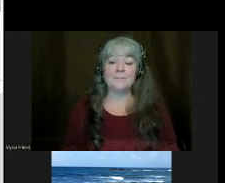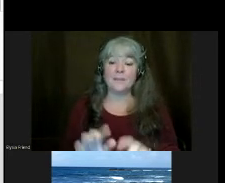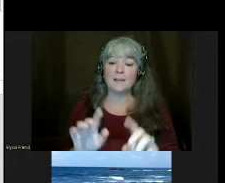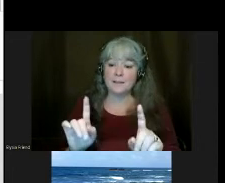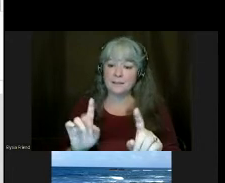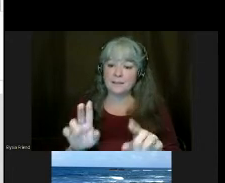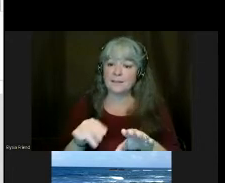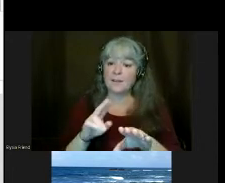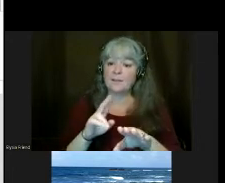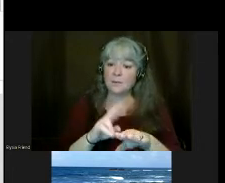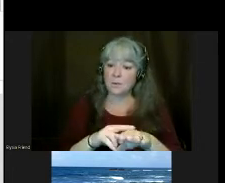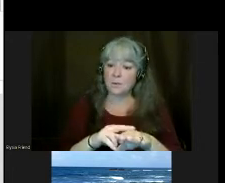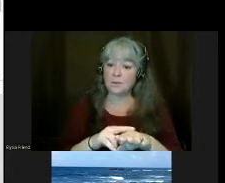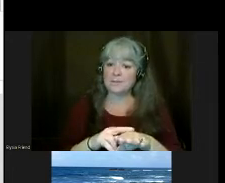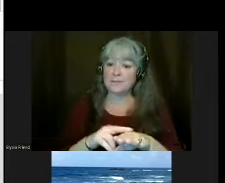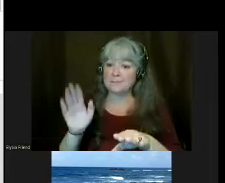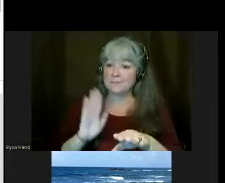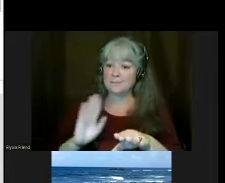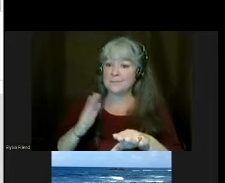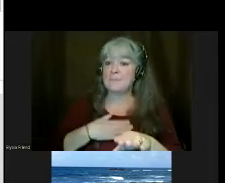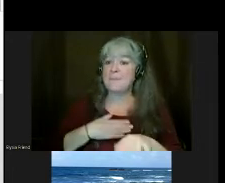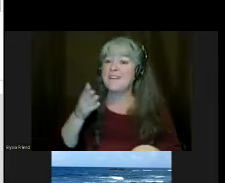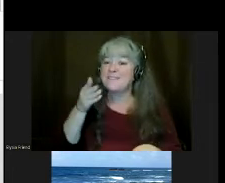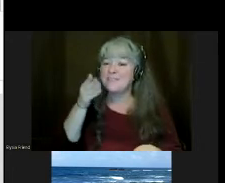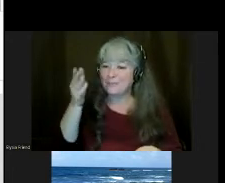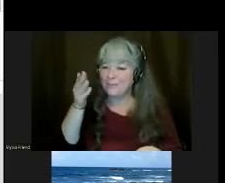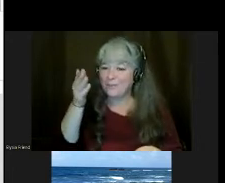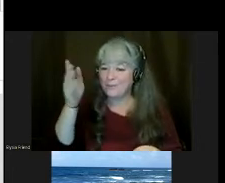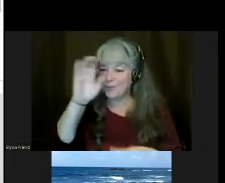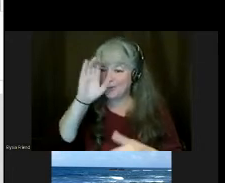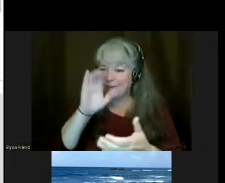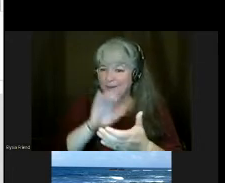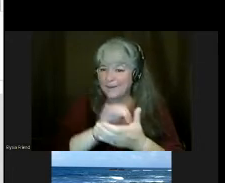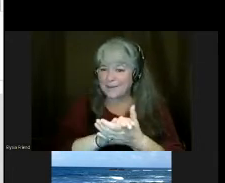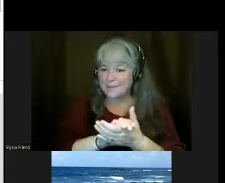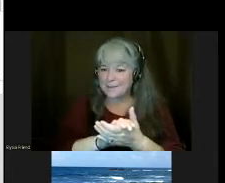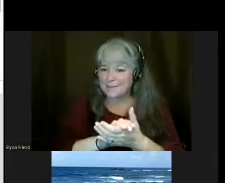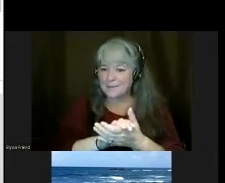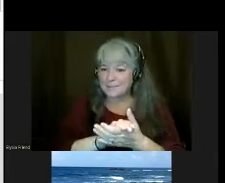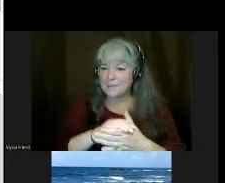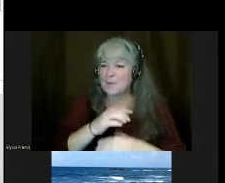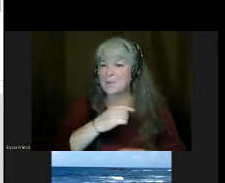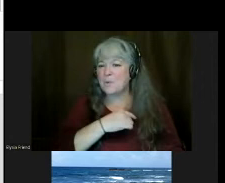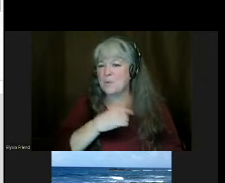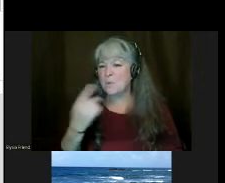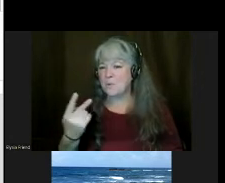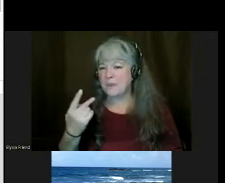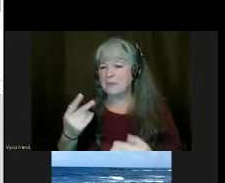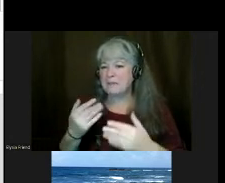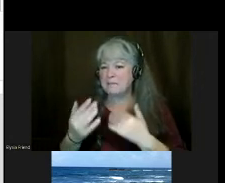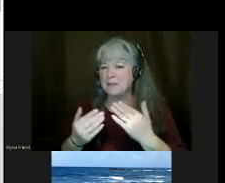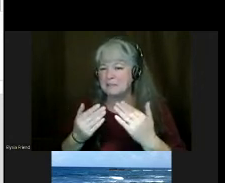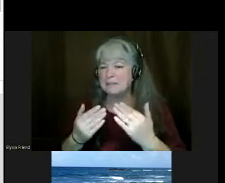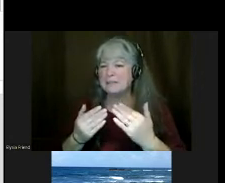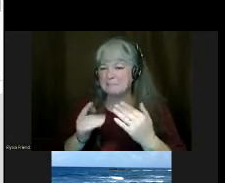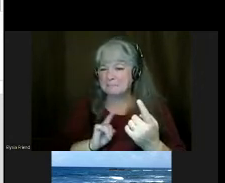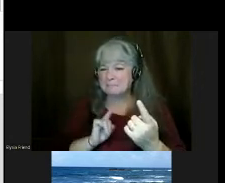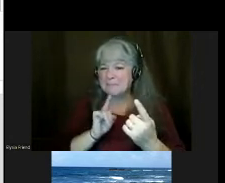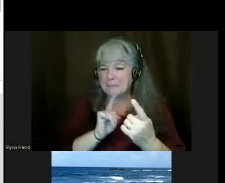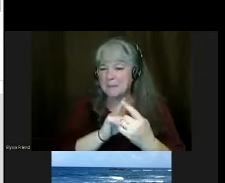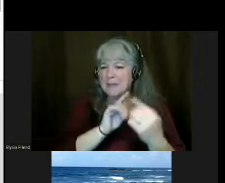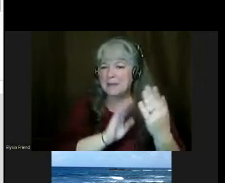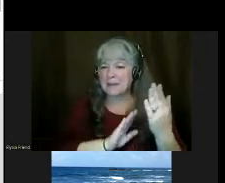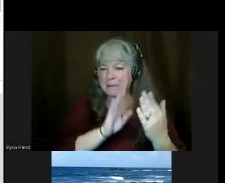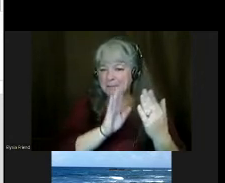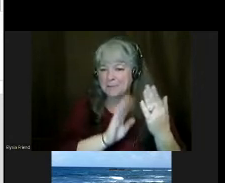my future husband had to eventually meet in person, and